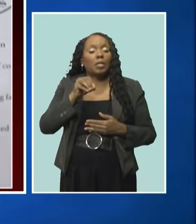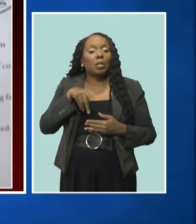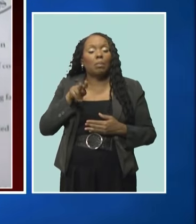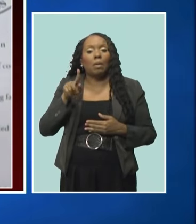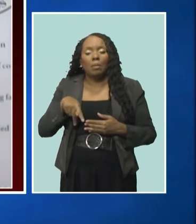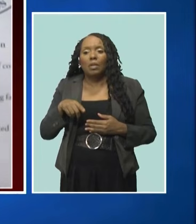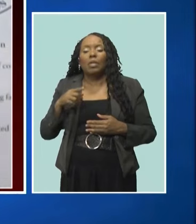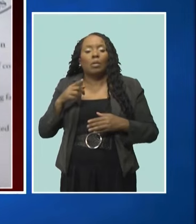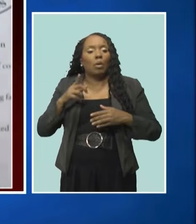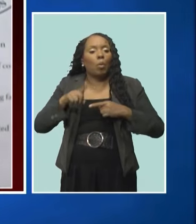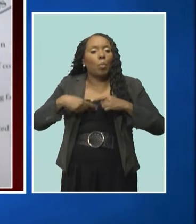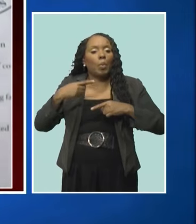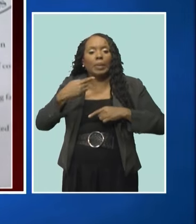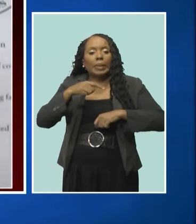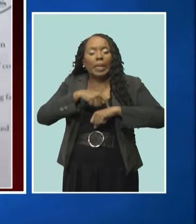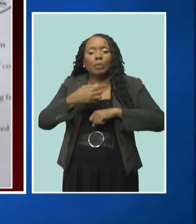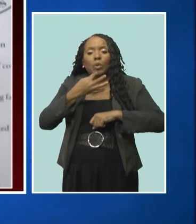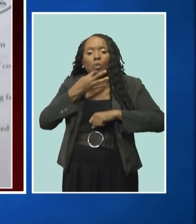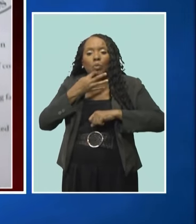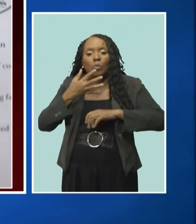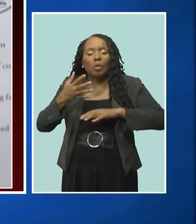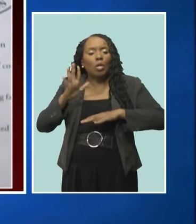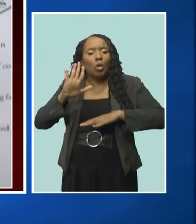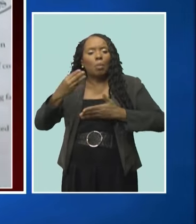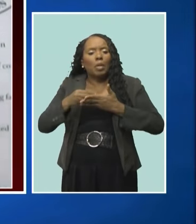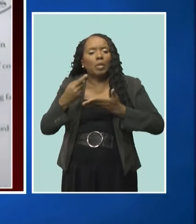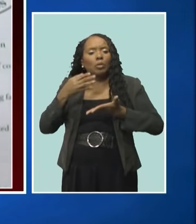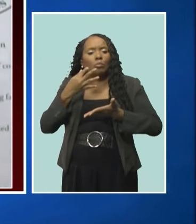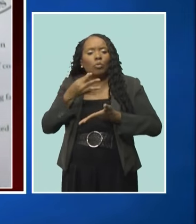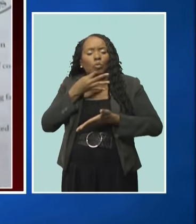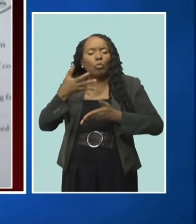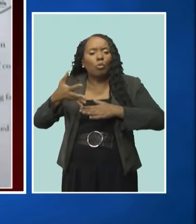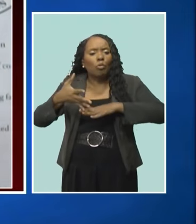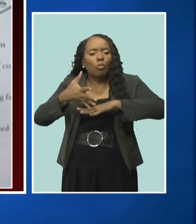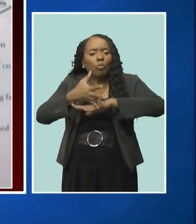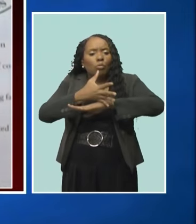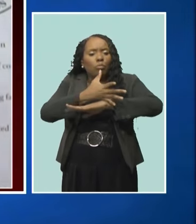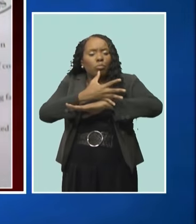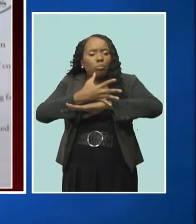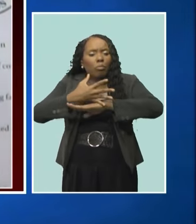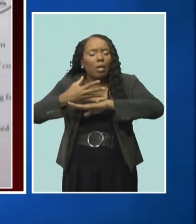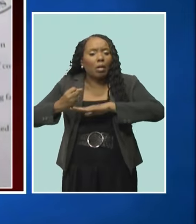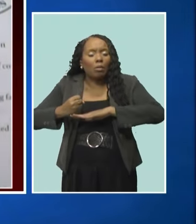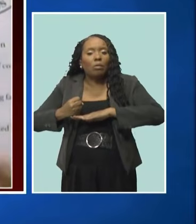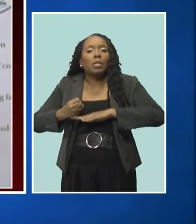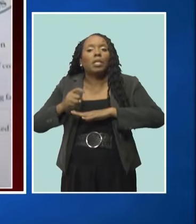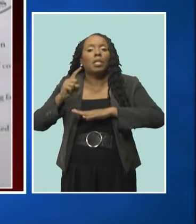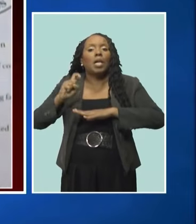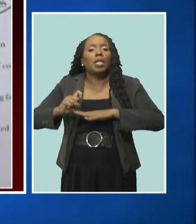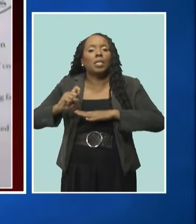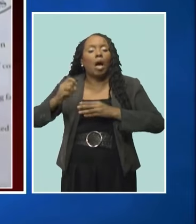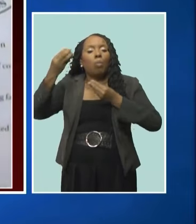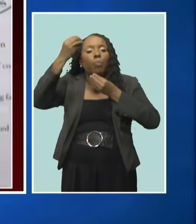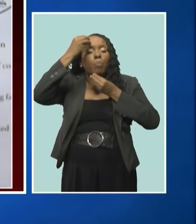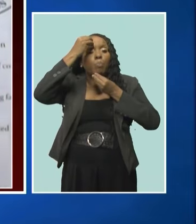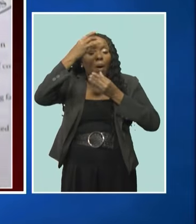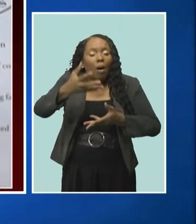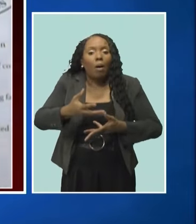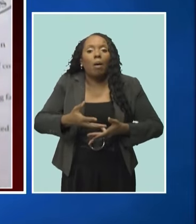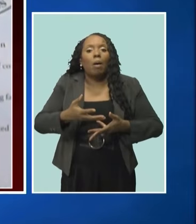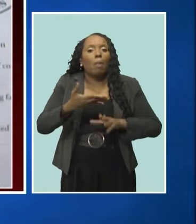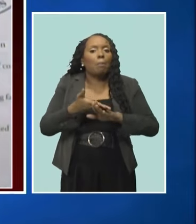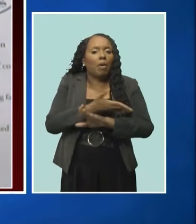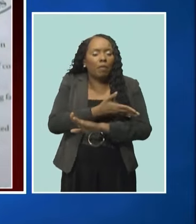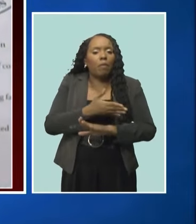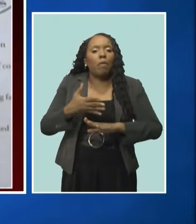to expire. So what we're asking the consumers to do is also to exercise some responsibility, because we know that with rights, you also have